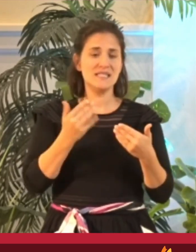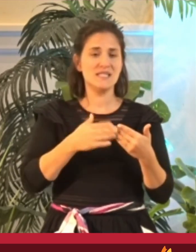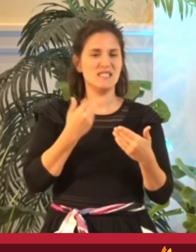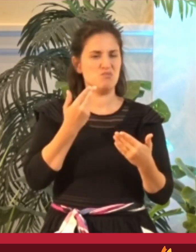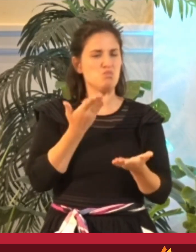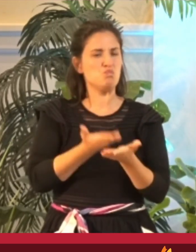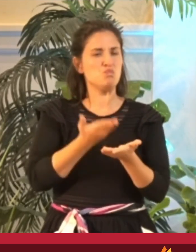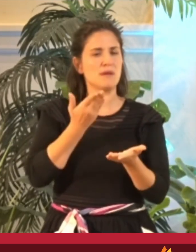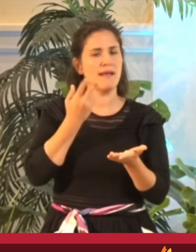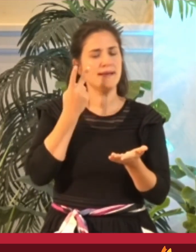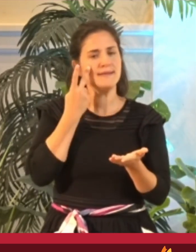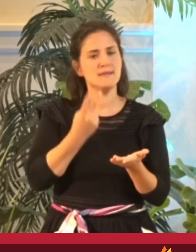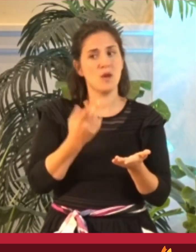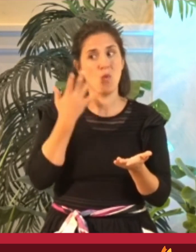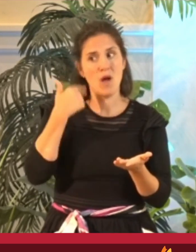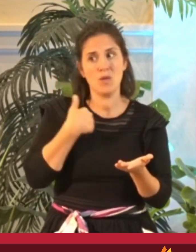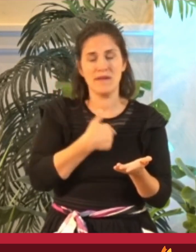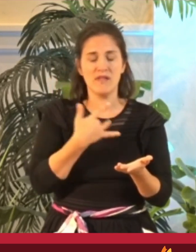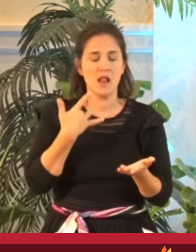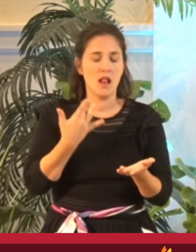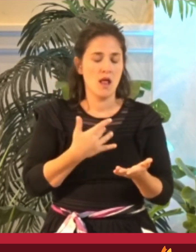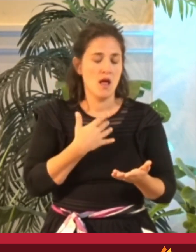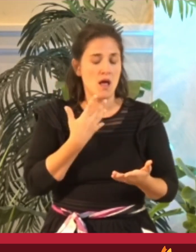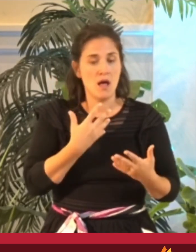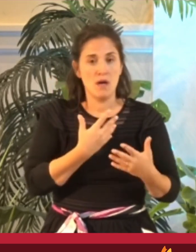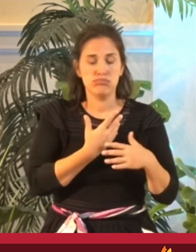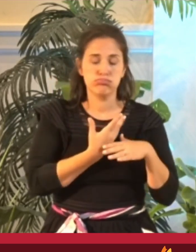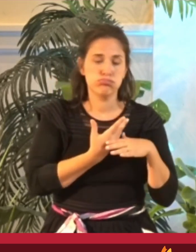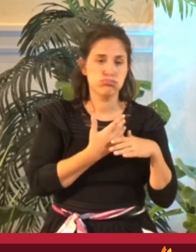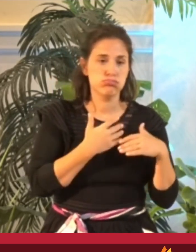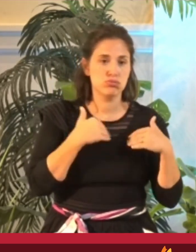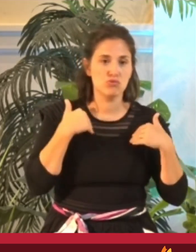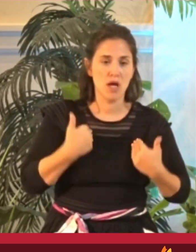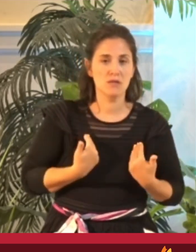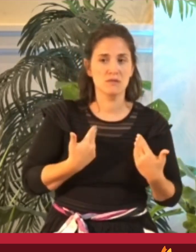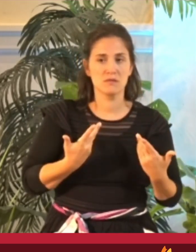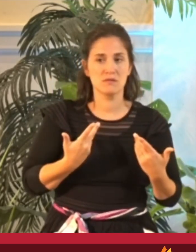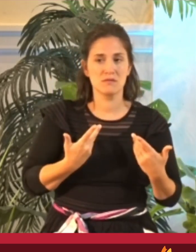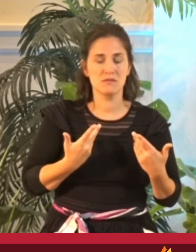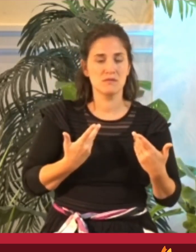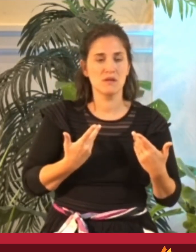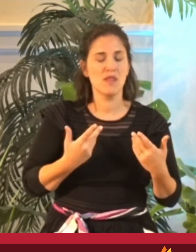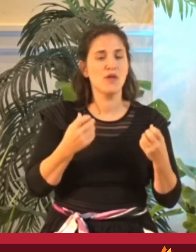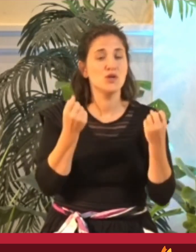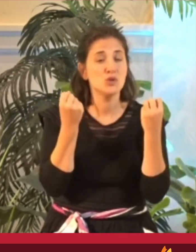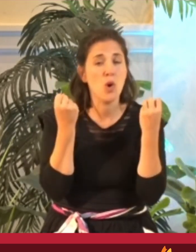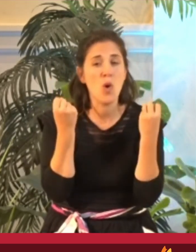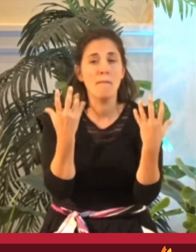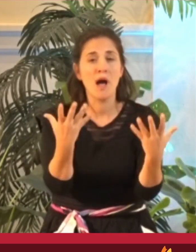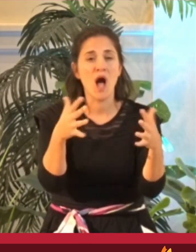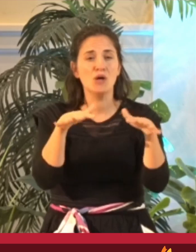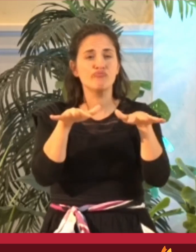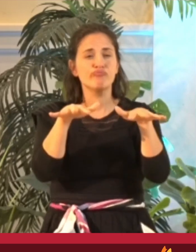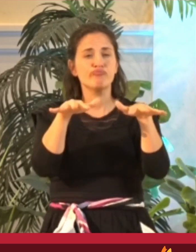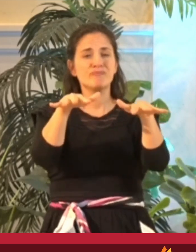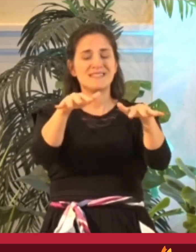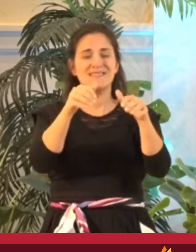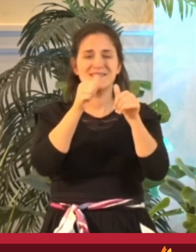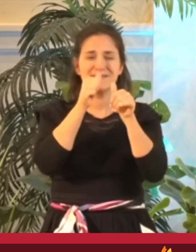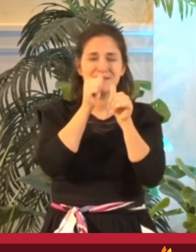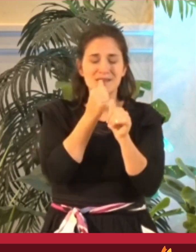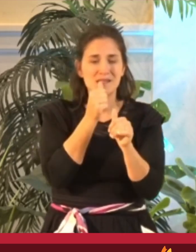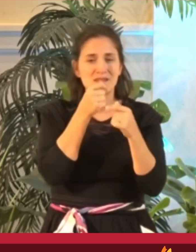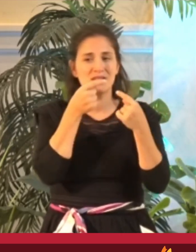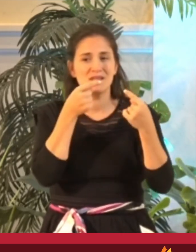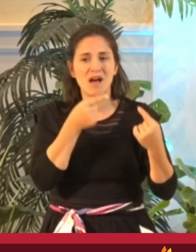drained. We see so much suffering that we begin to shut down. It's our way of protecting ourselves from